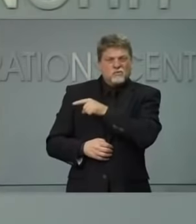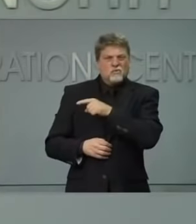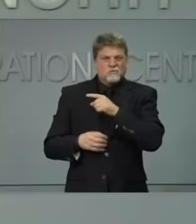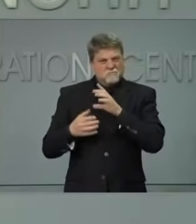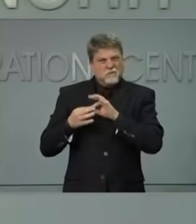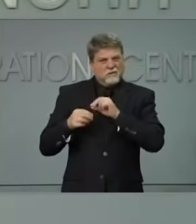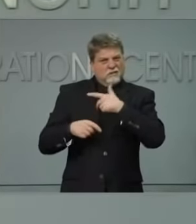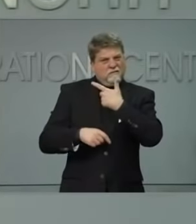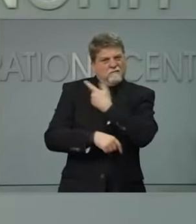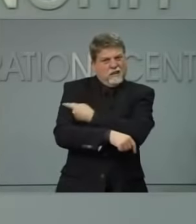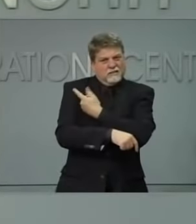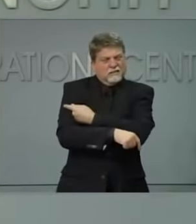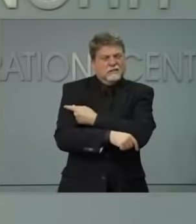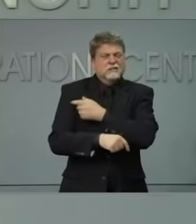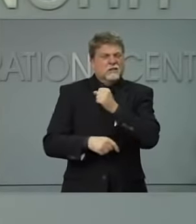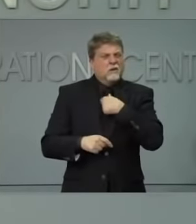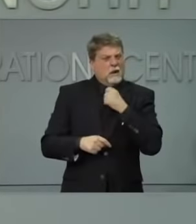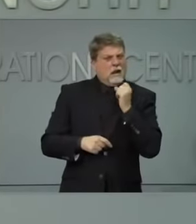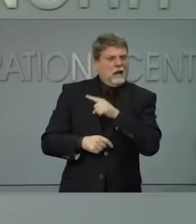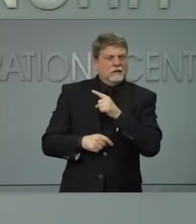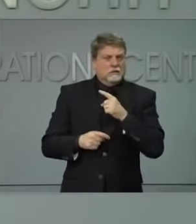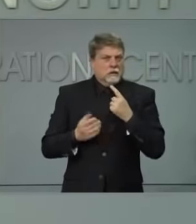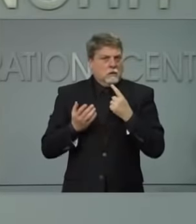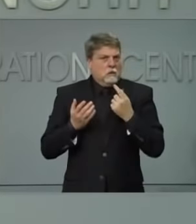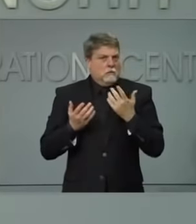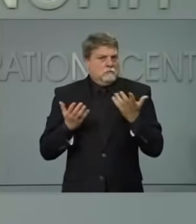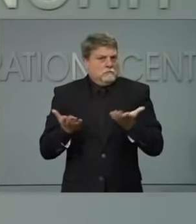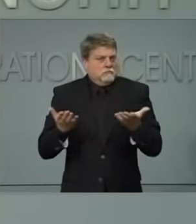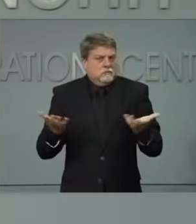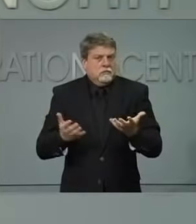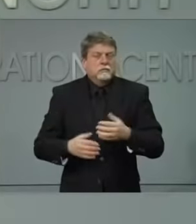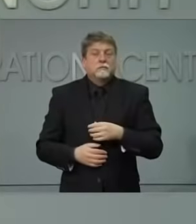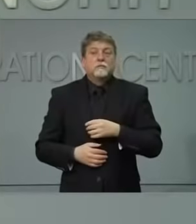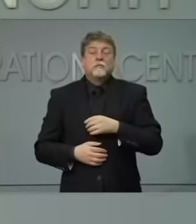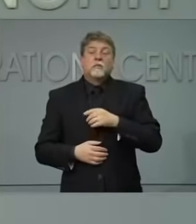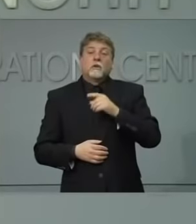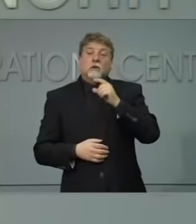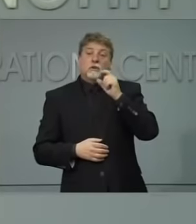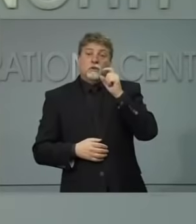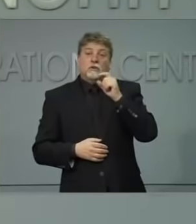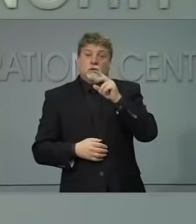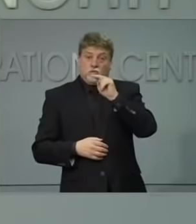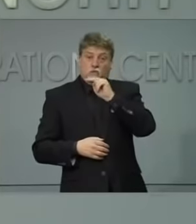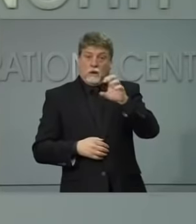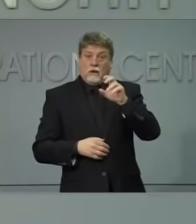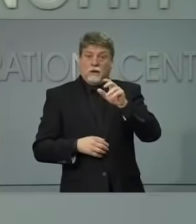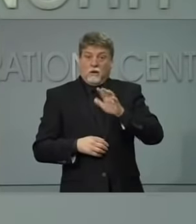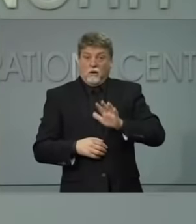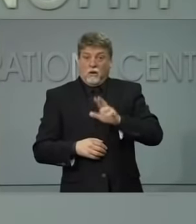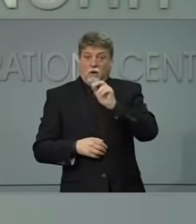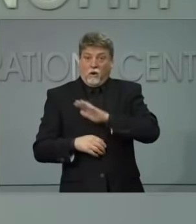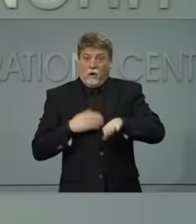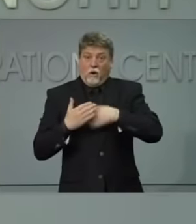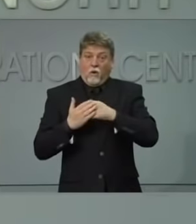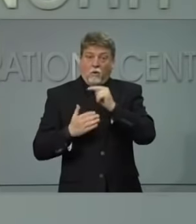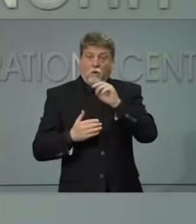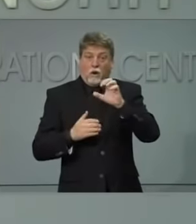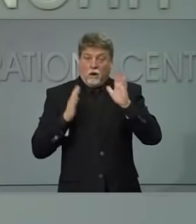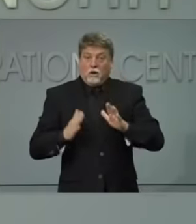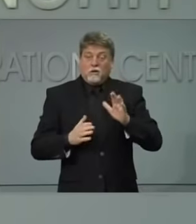question is kind of twofold. One, are North Carolinians advised to take it? And also, what's being done to dispel